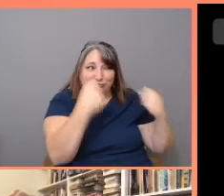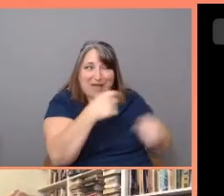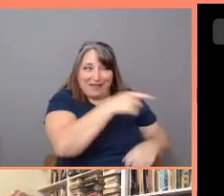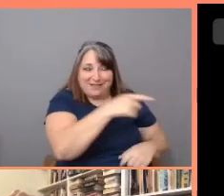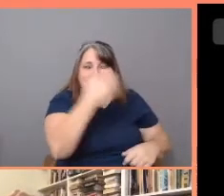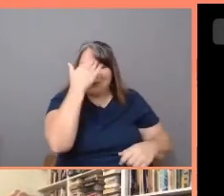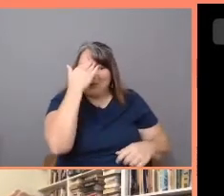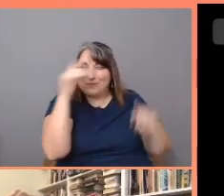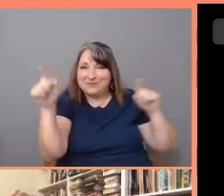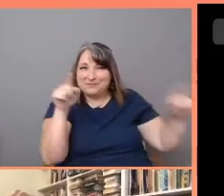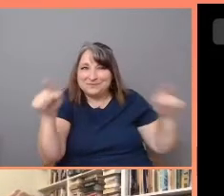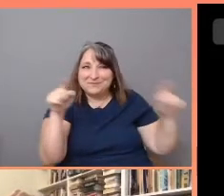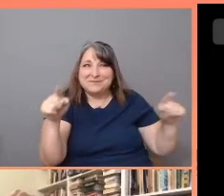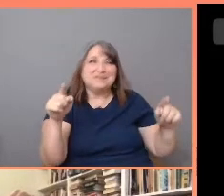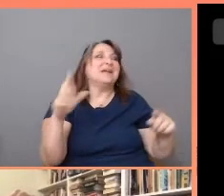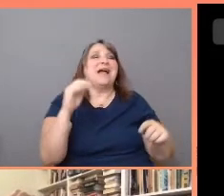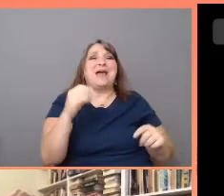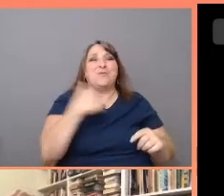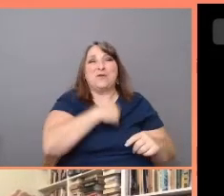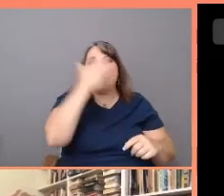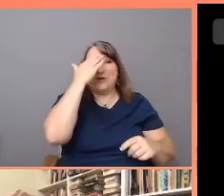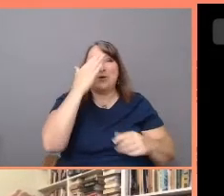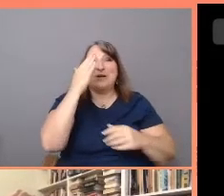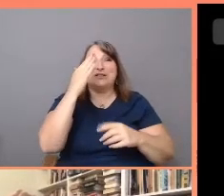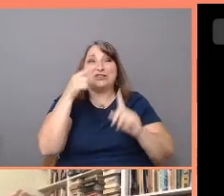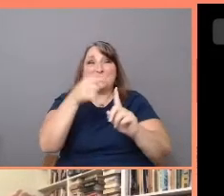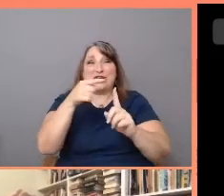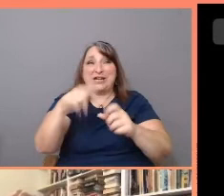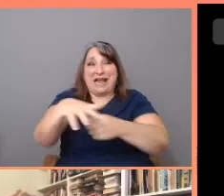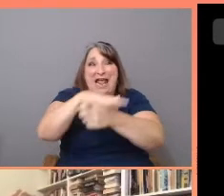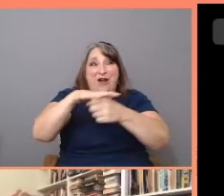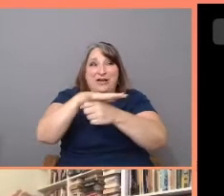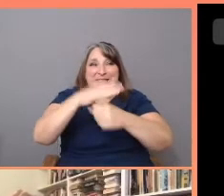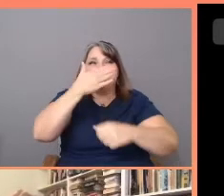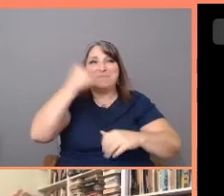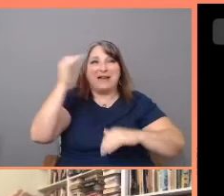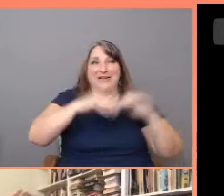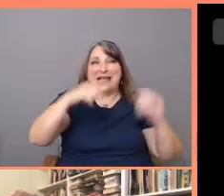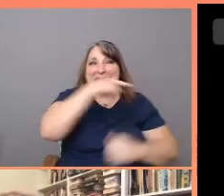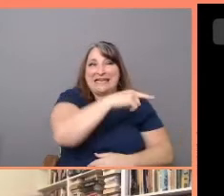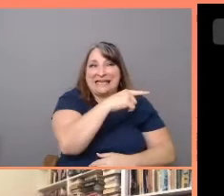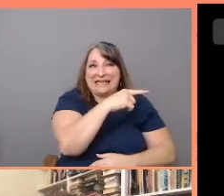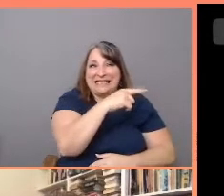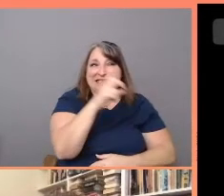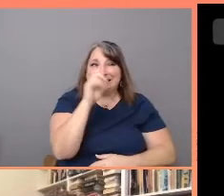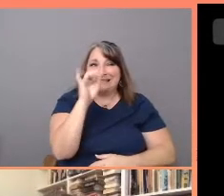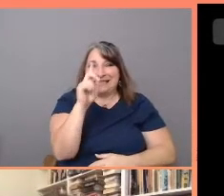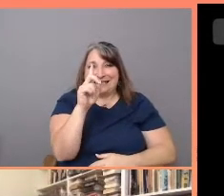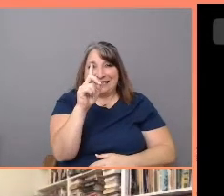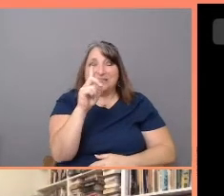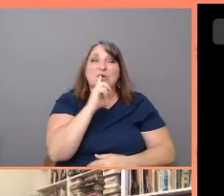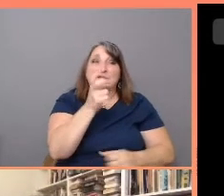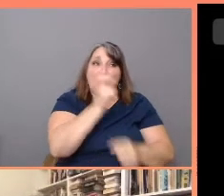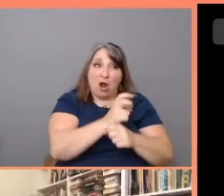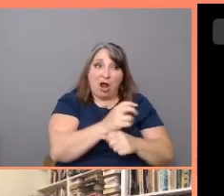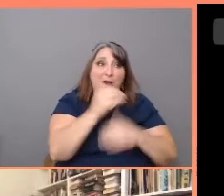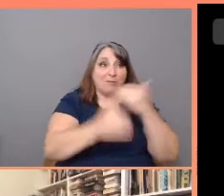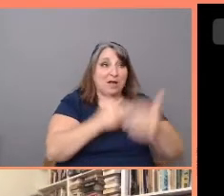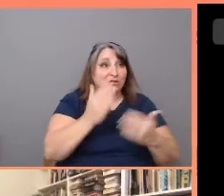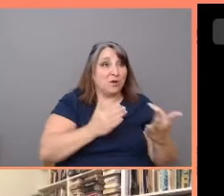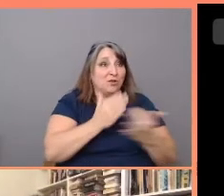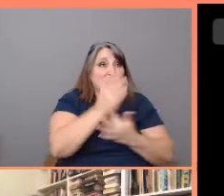certain territories better than he did. So it was a really difficult process getting through that contract phase, but we're really